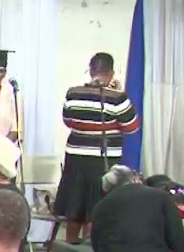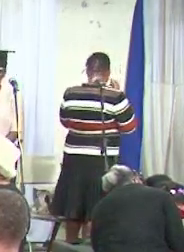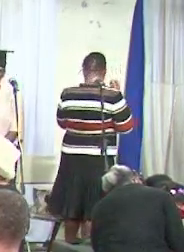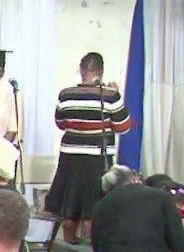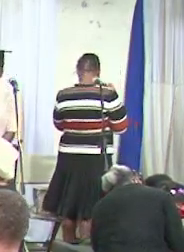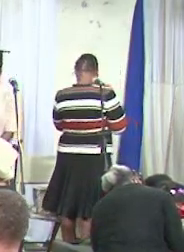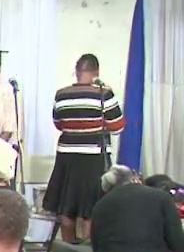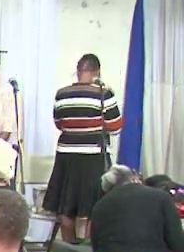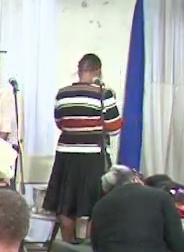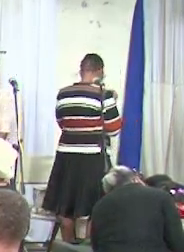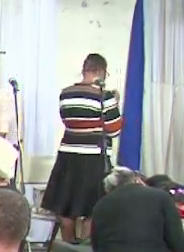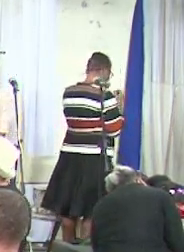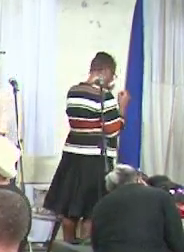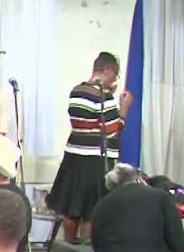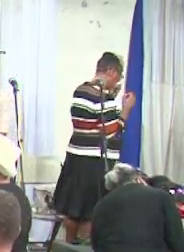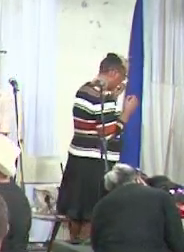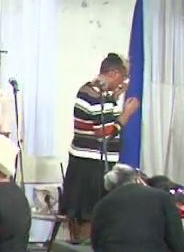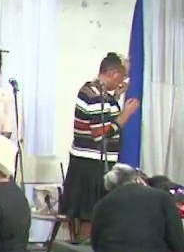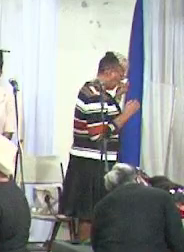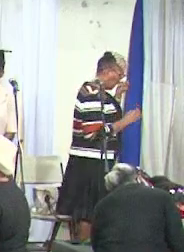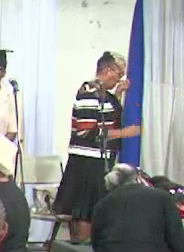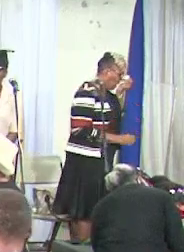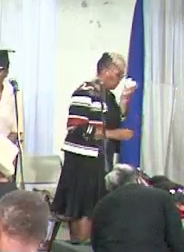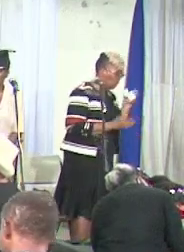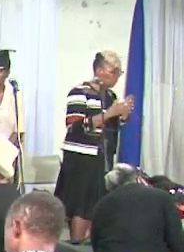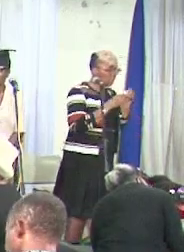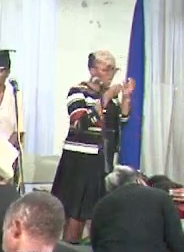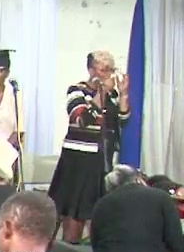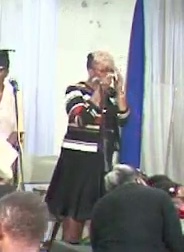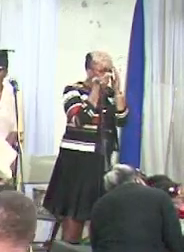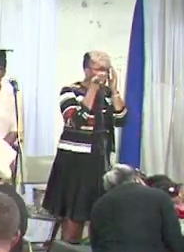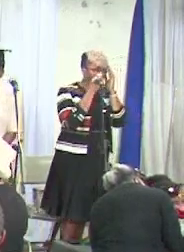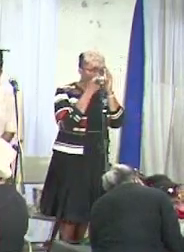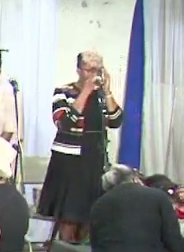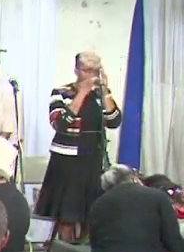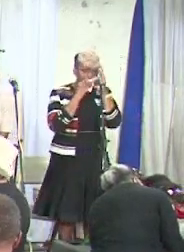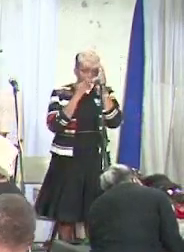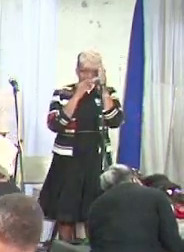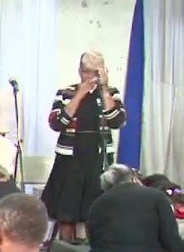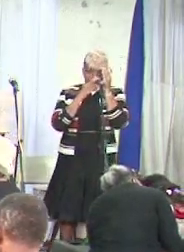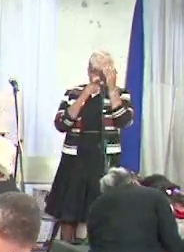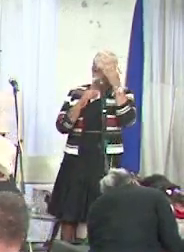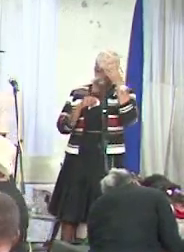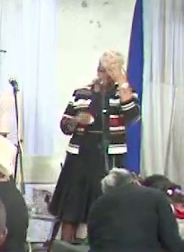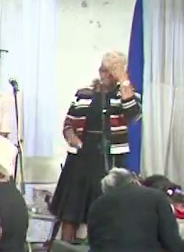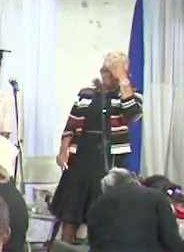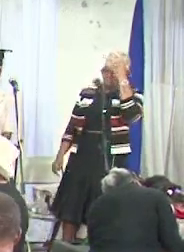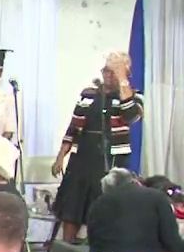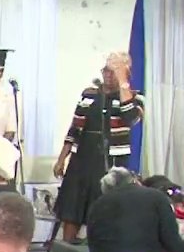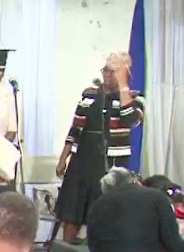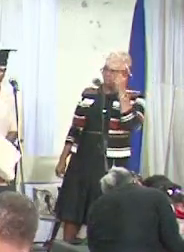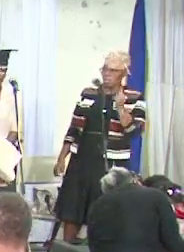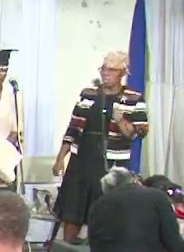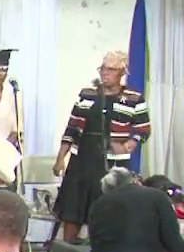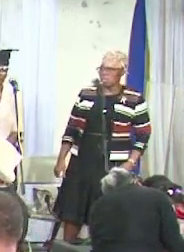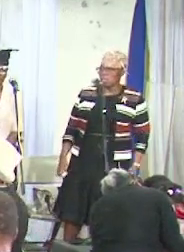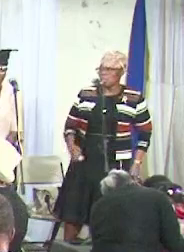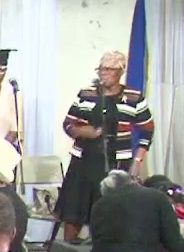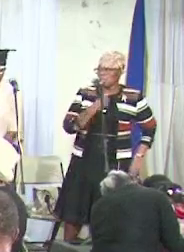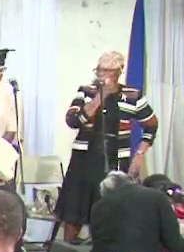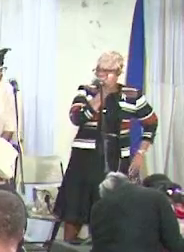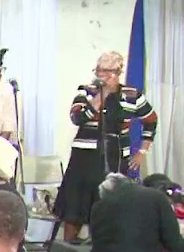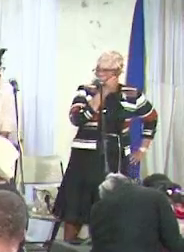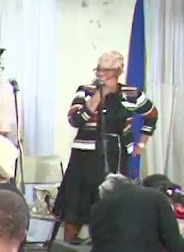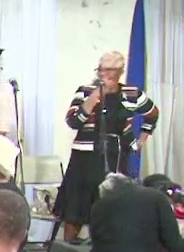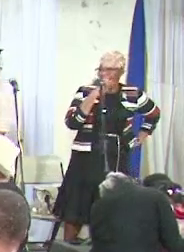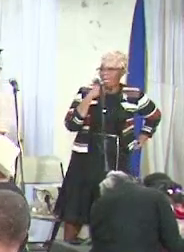you, God. Bless, Lord Jesus, God. Cover us, Lord God. Protect us and guide us, Lord Jesus, God. As we give you thanks, as